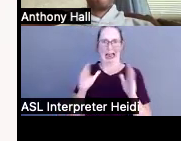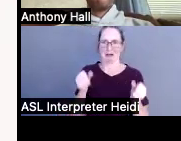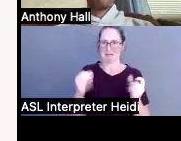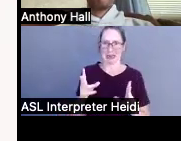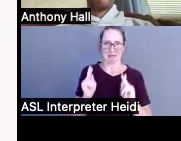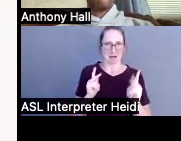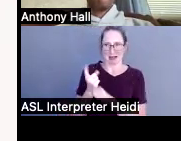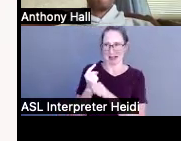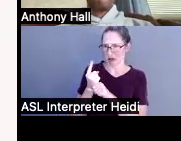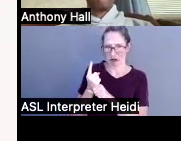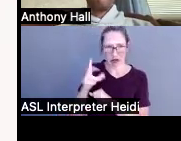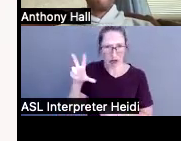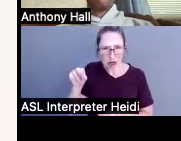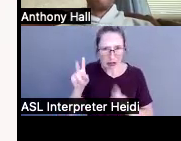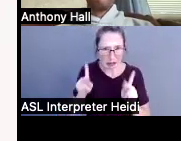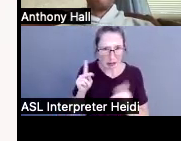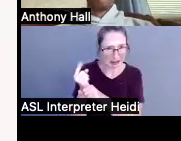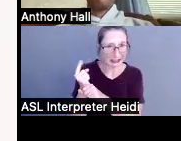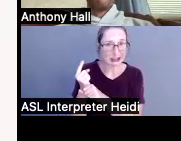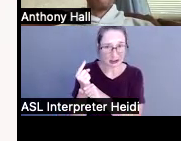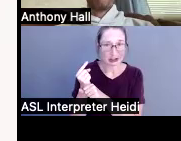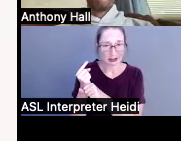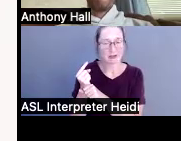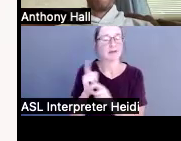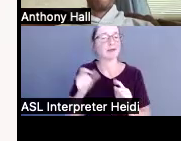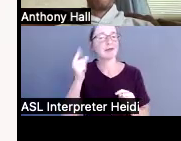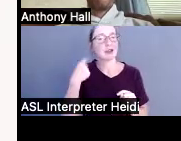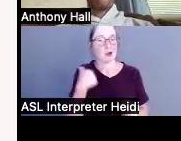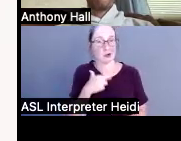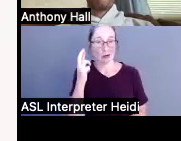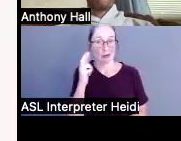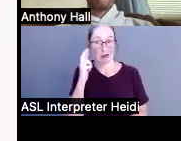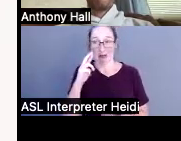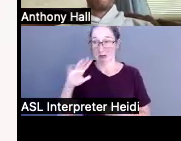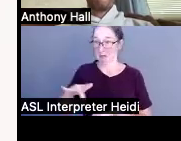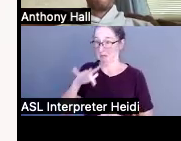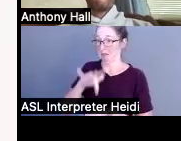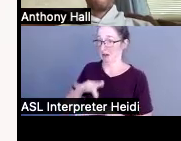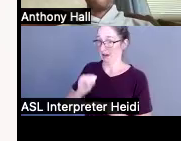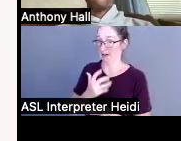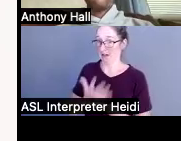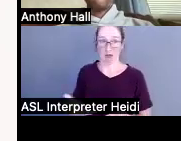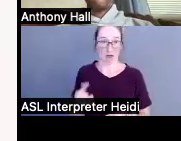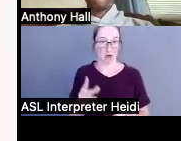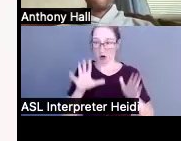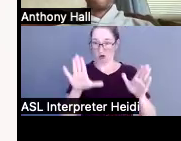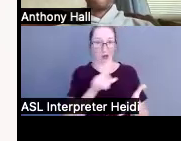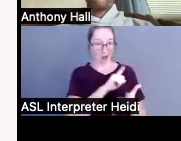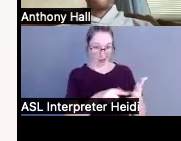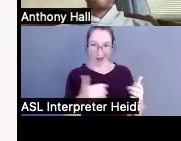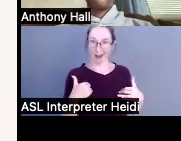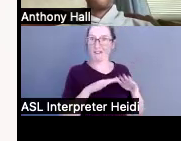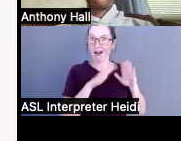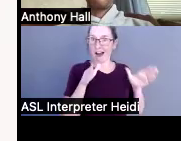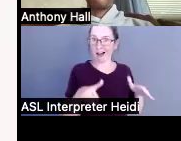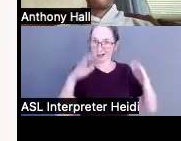housed maybe 30 people. But what we realized in the middle of it was, okay, great. These people have a house now, they have a roof over